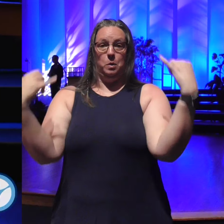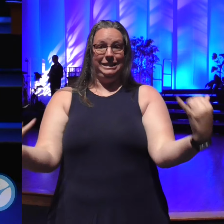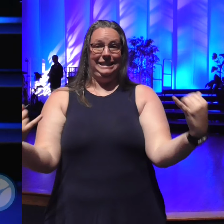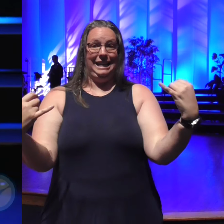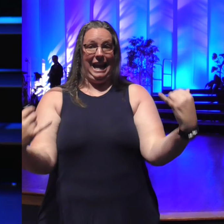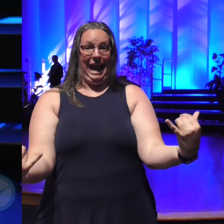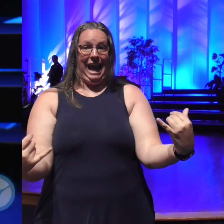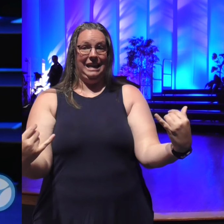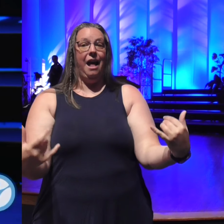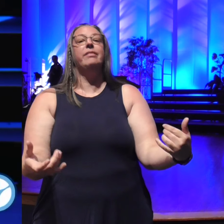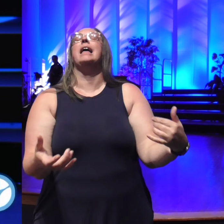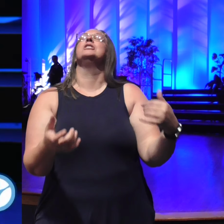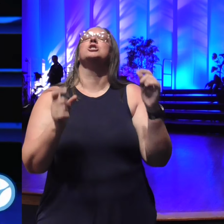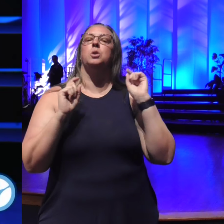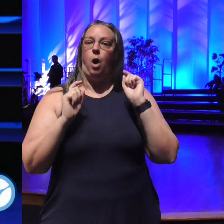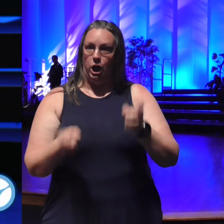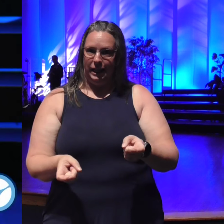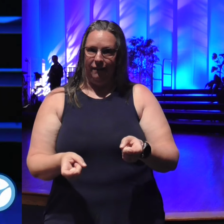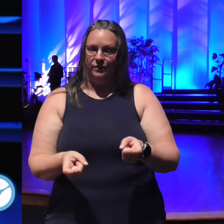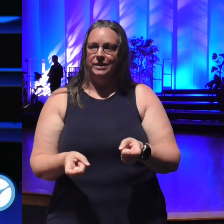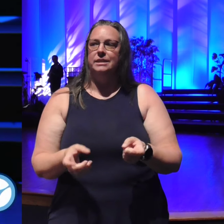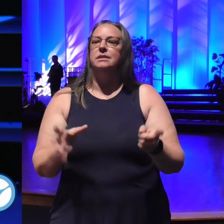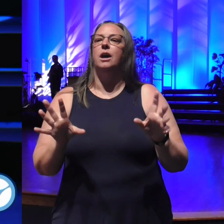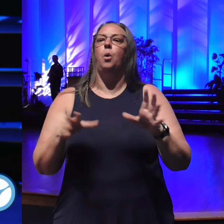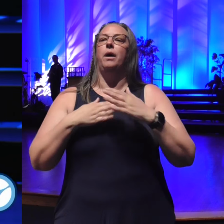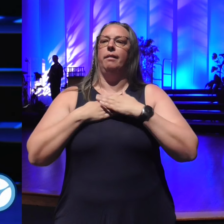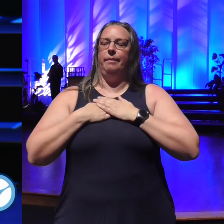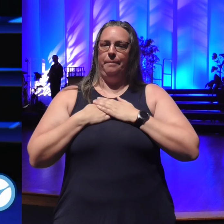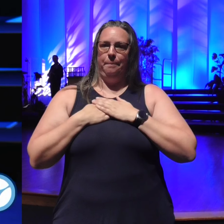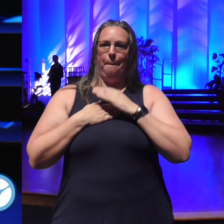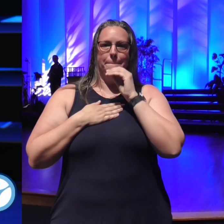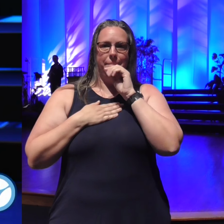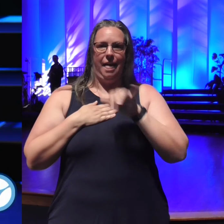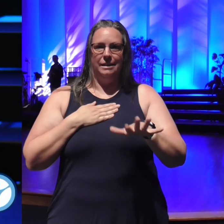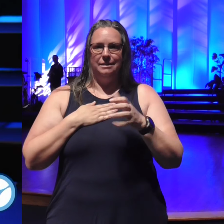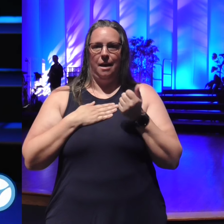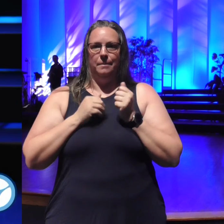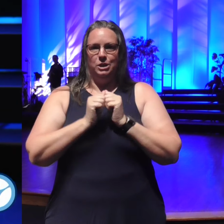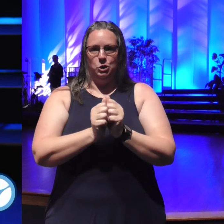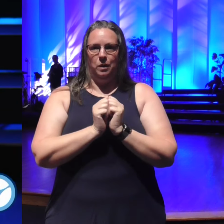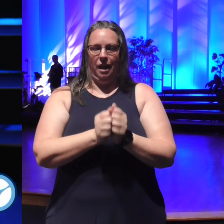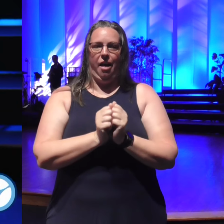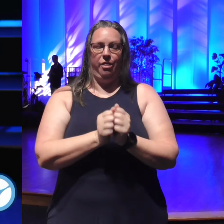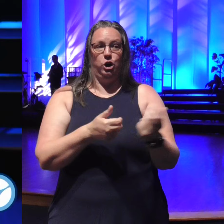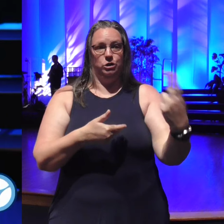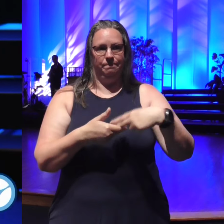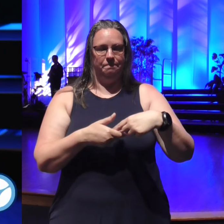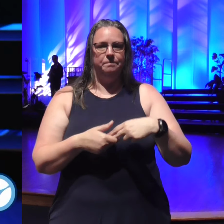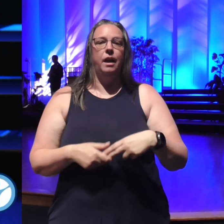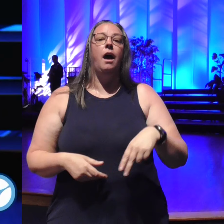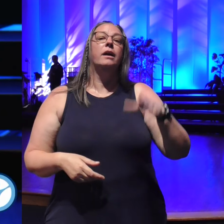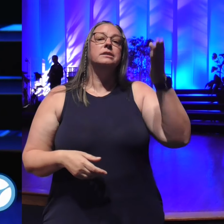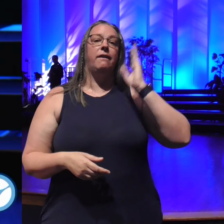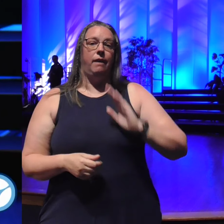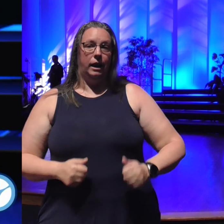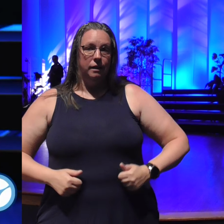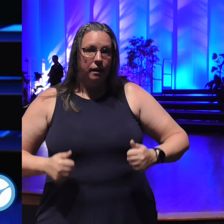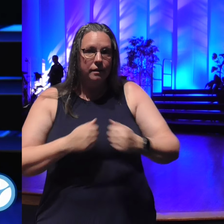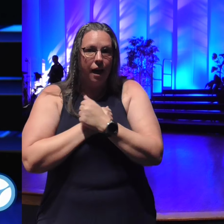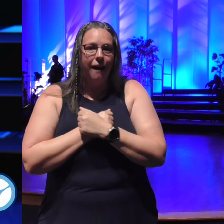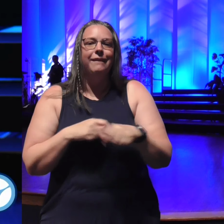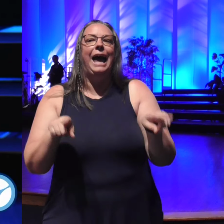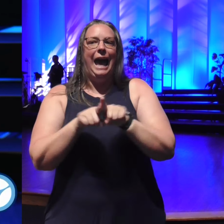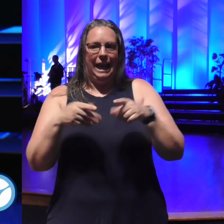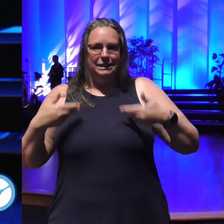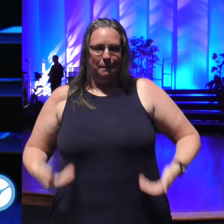gifts, physically or metaphorically, and we'll bless them all together by saying our offering affirmation. Divine love, as